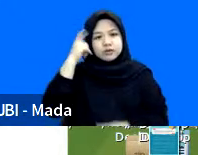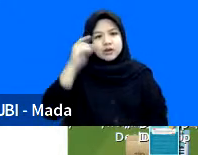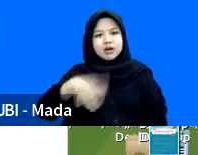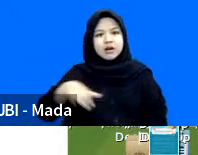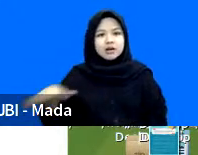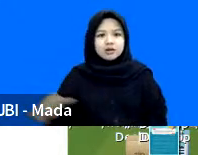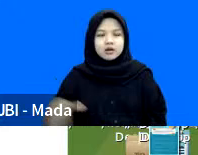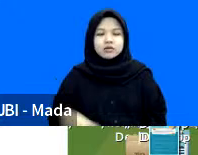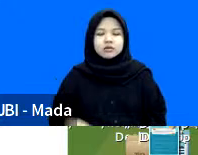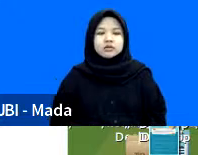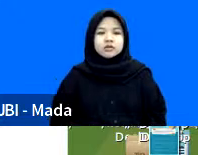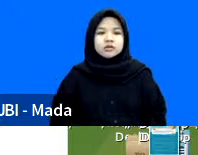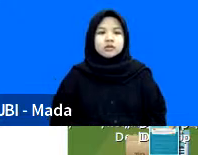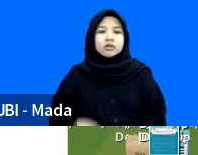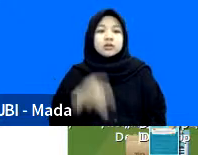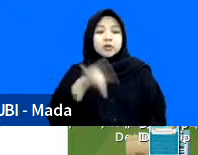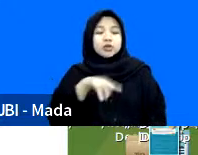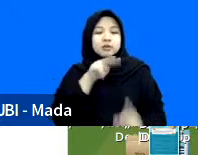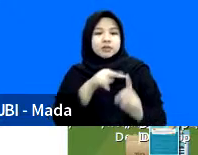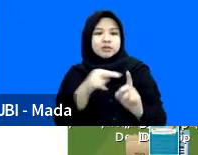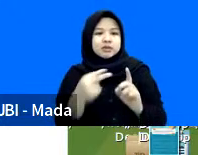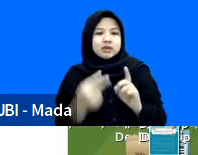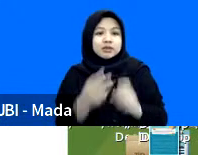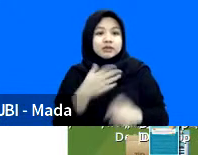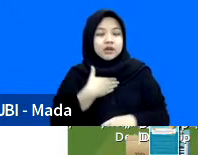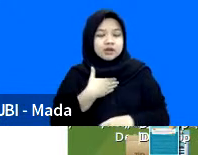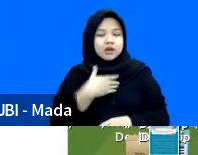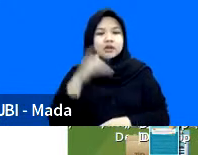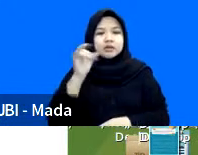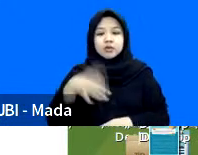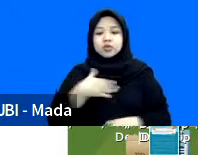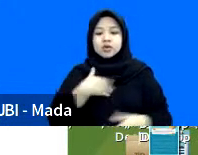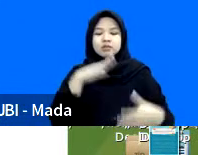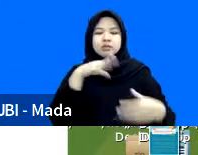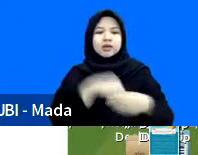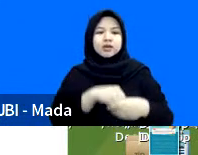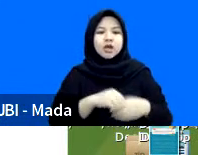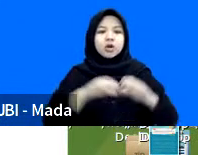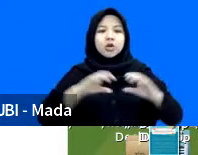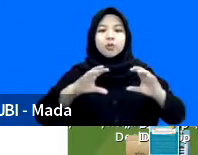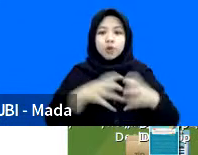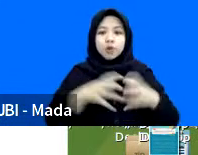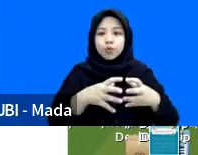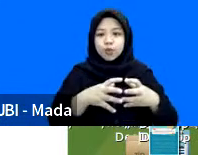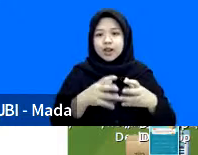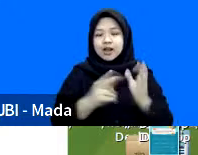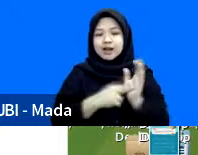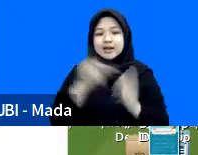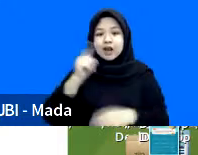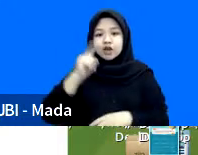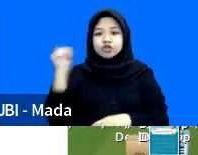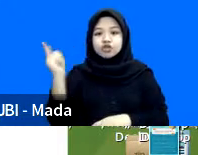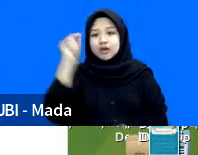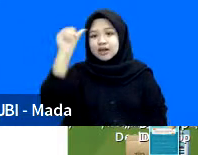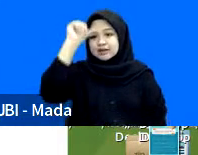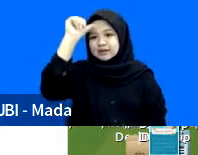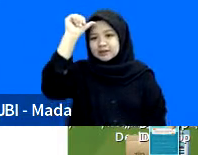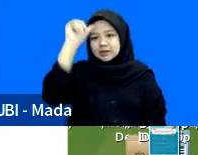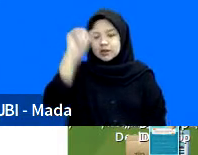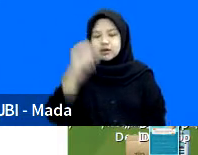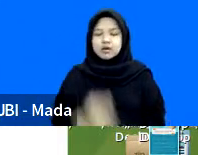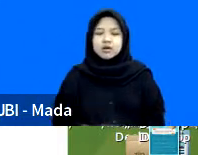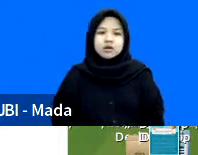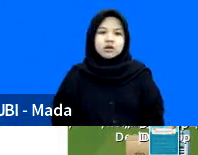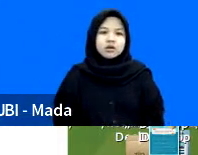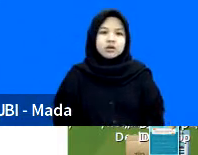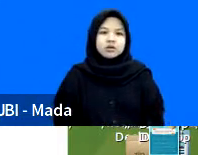conceptual point of view. I'm a part of the National Coalition on the Education Emergency, which we have set up in India. And the National Coalition on the Education Emergency has